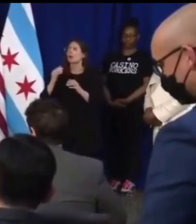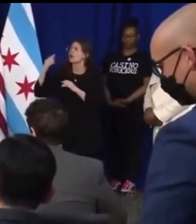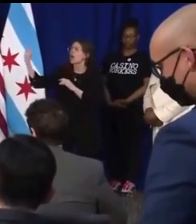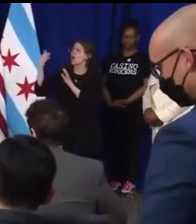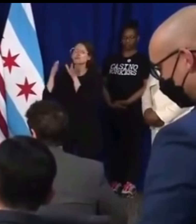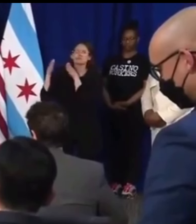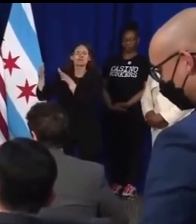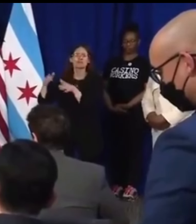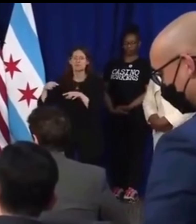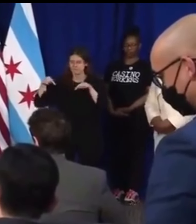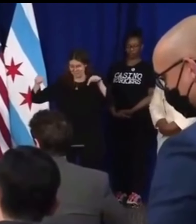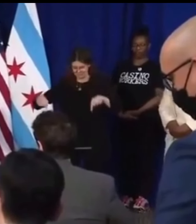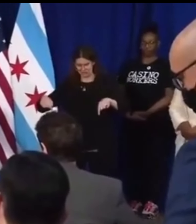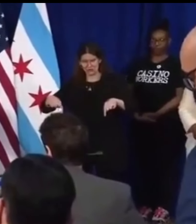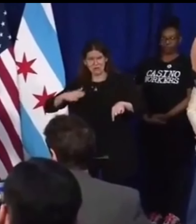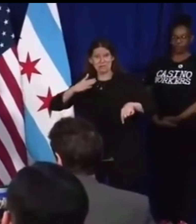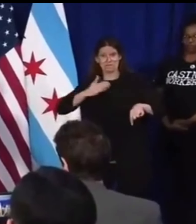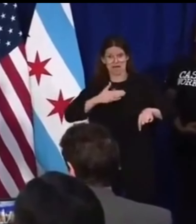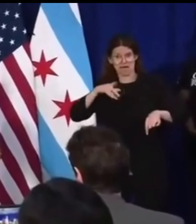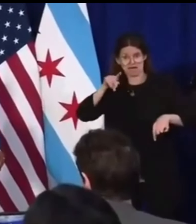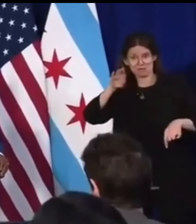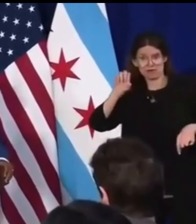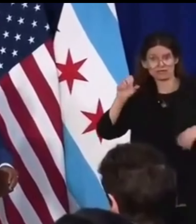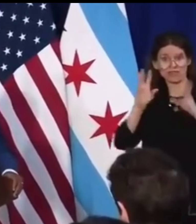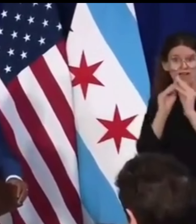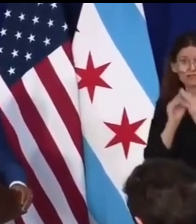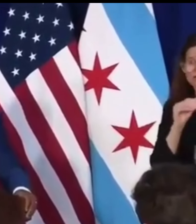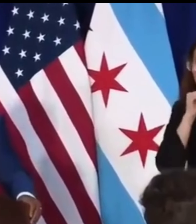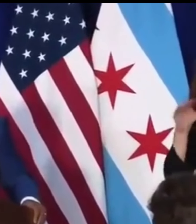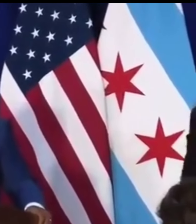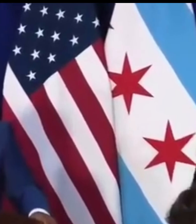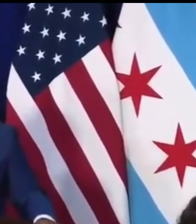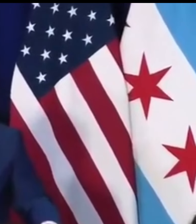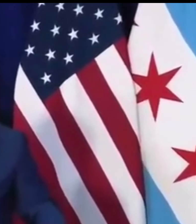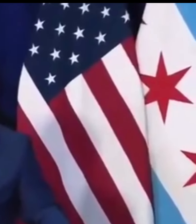street, but in here, in my press conference, you will not act like that, sir. And let me be clear.